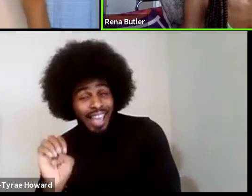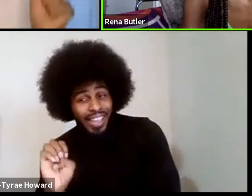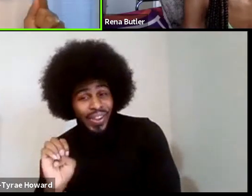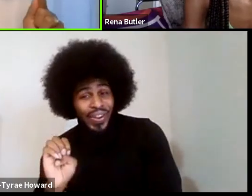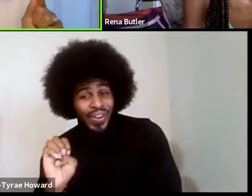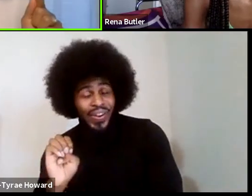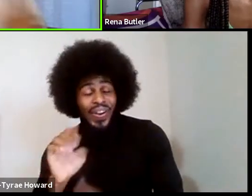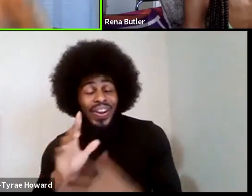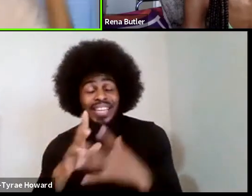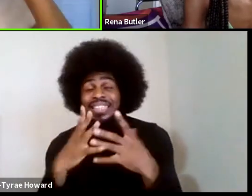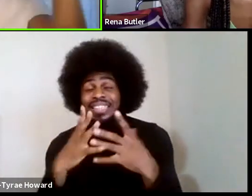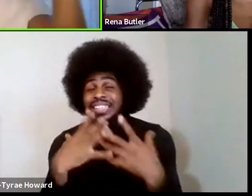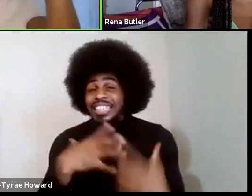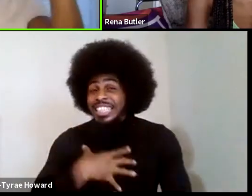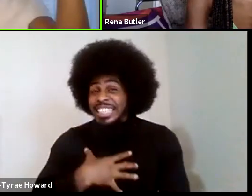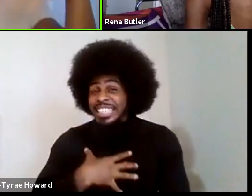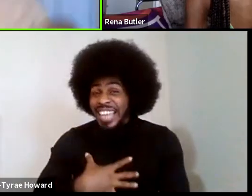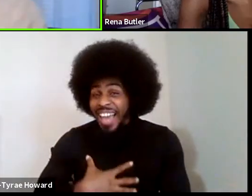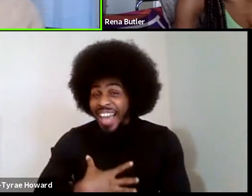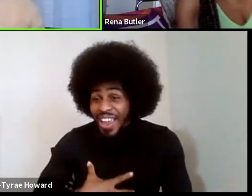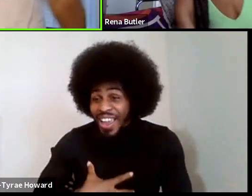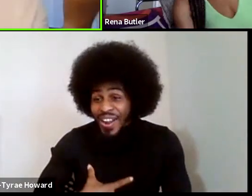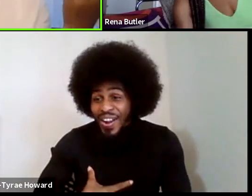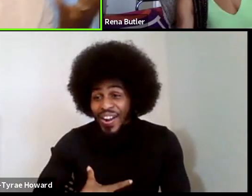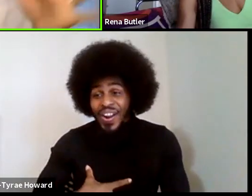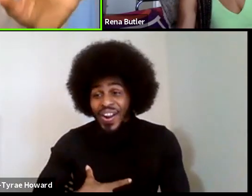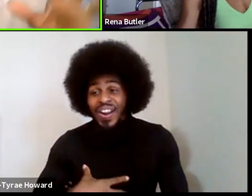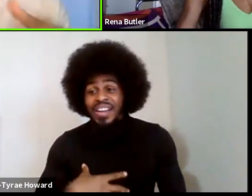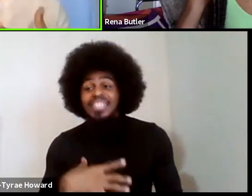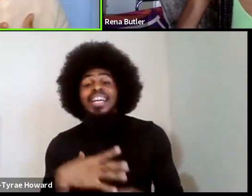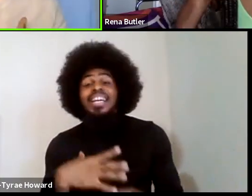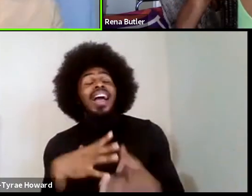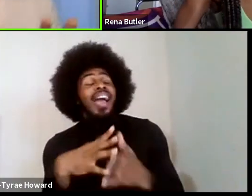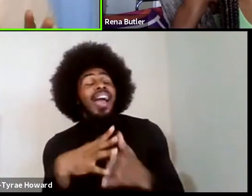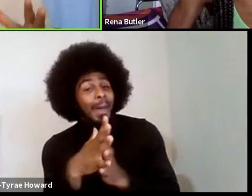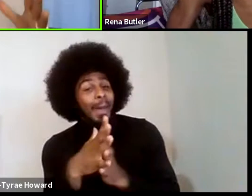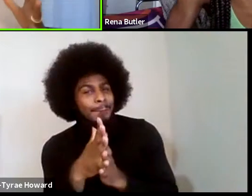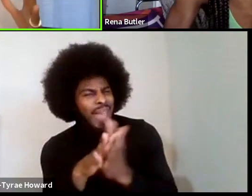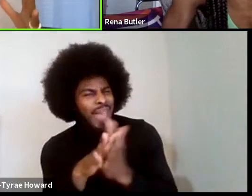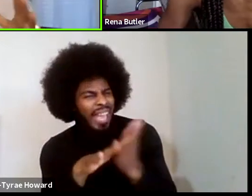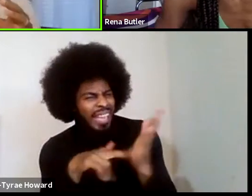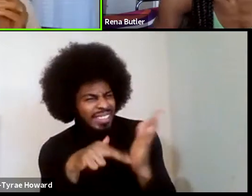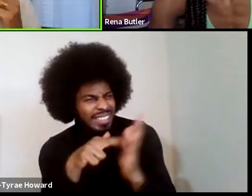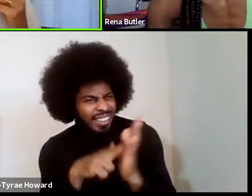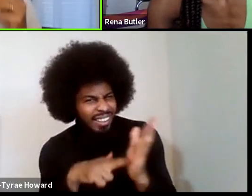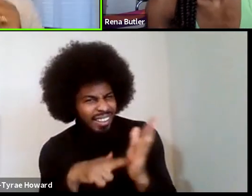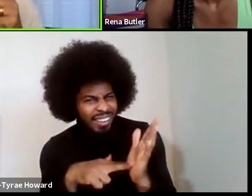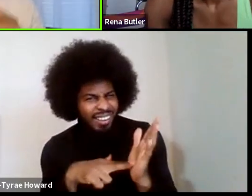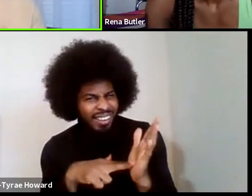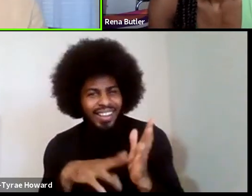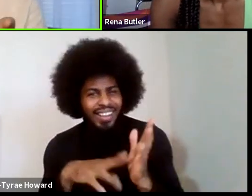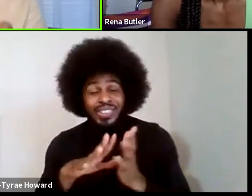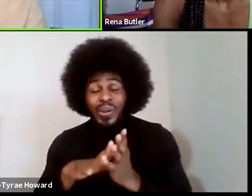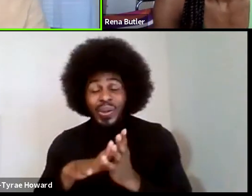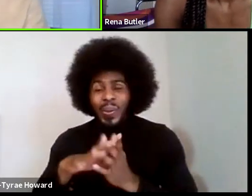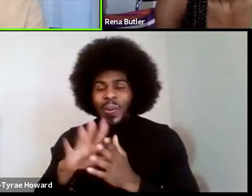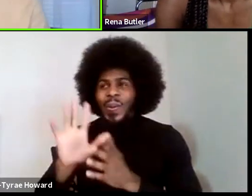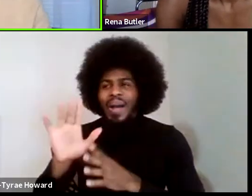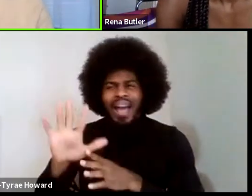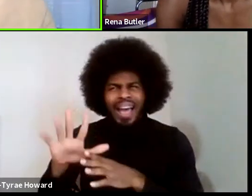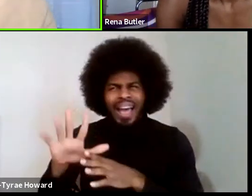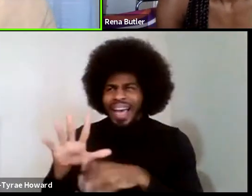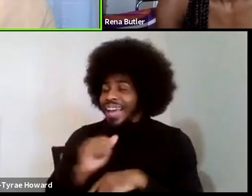dance life. Wait, respond to that. If that is even a question. But I did not expect you